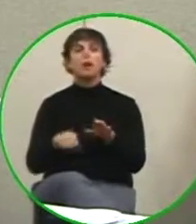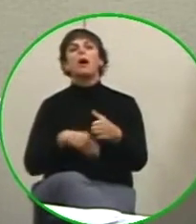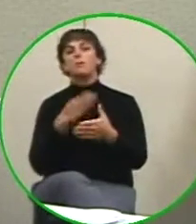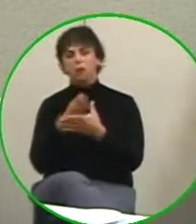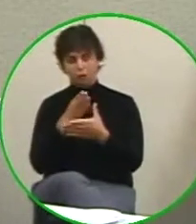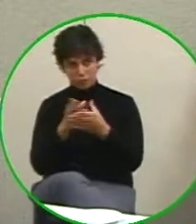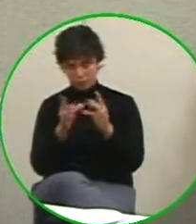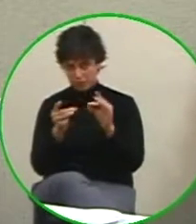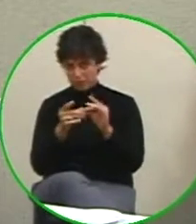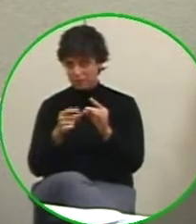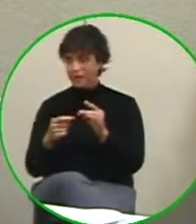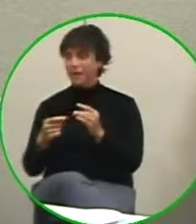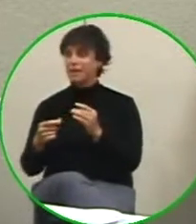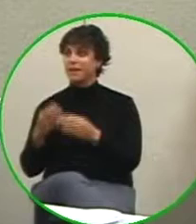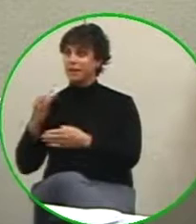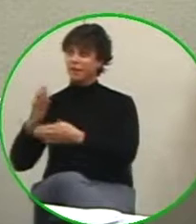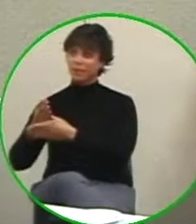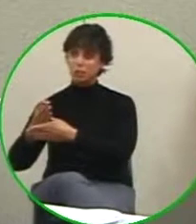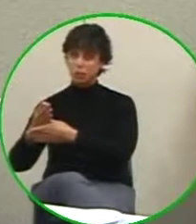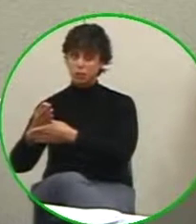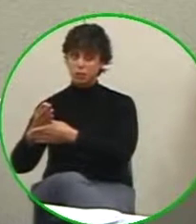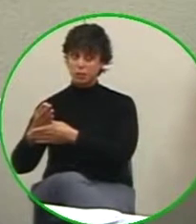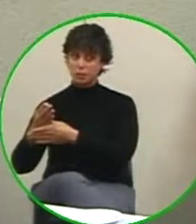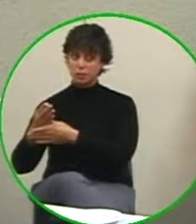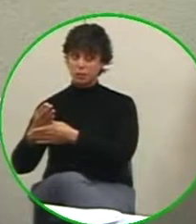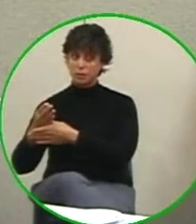Obnoxious comments. What's the intervention?